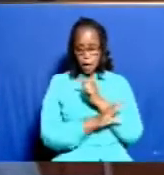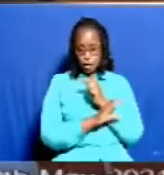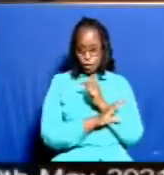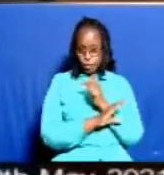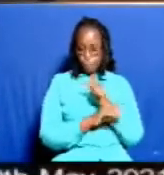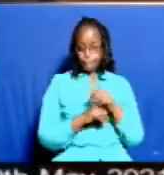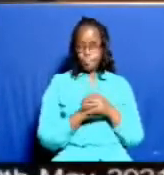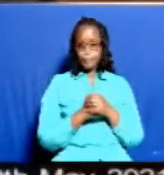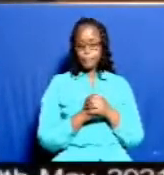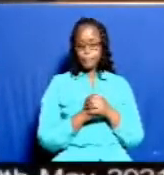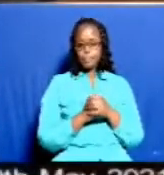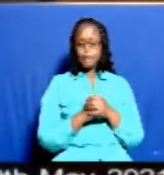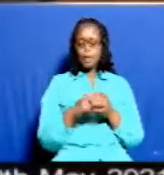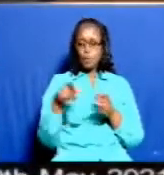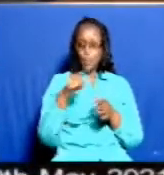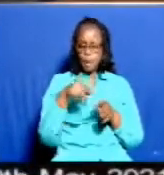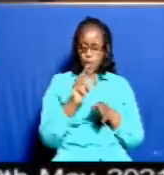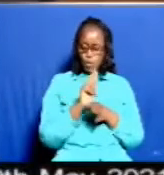because we are using taxpayers' money,